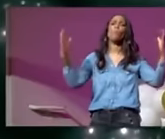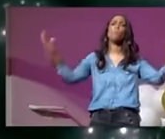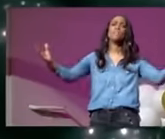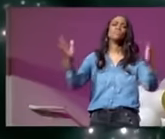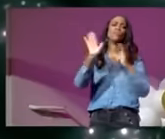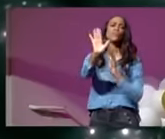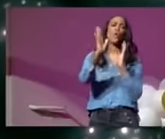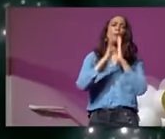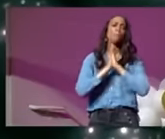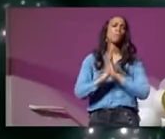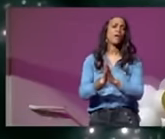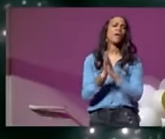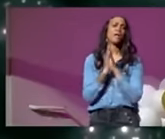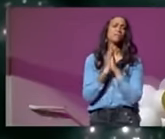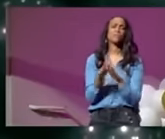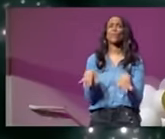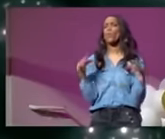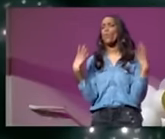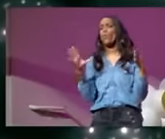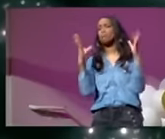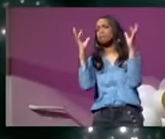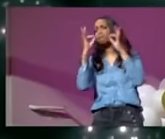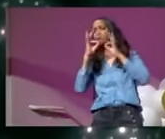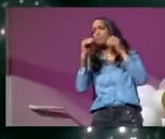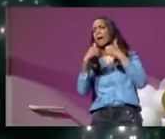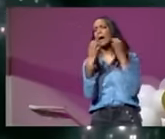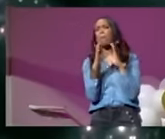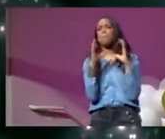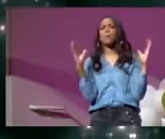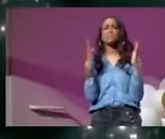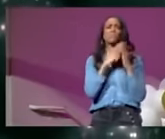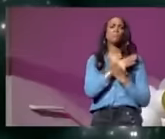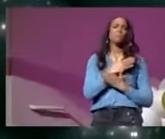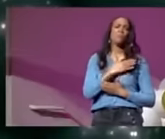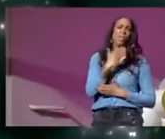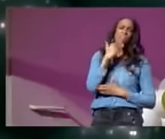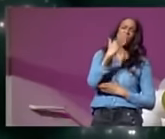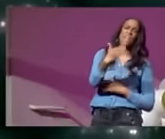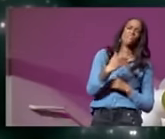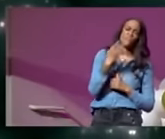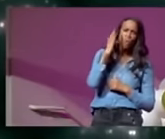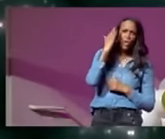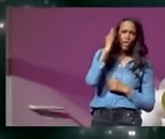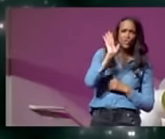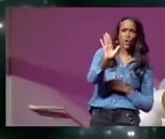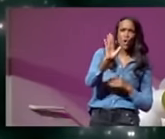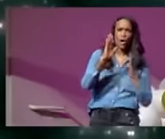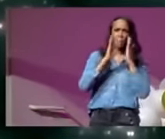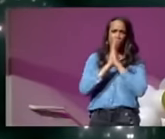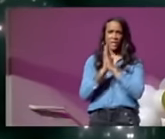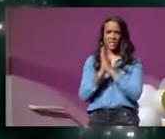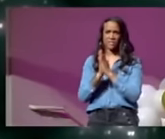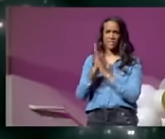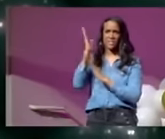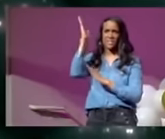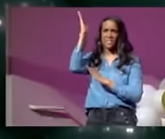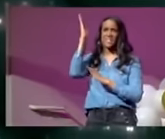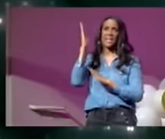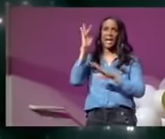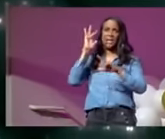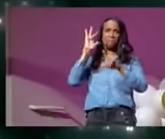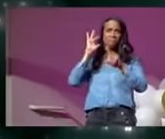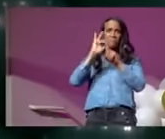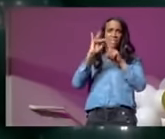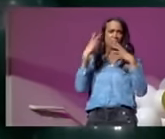prayers. You have no idea how much I appreciate what God did as a result of your